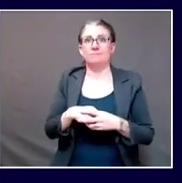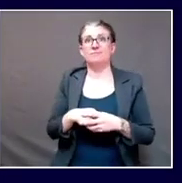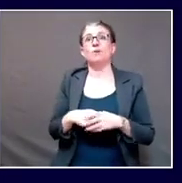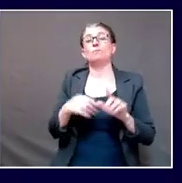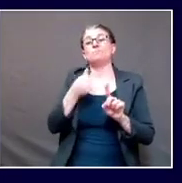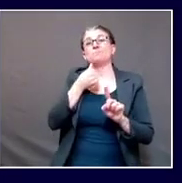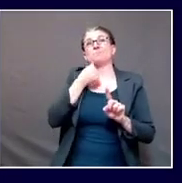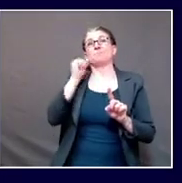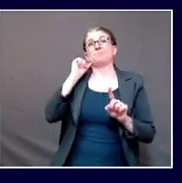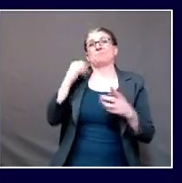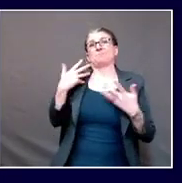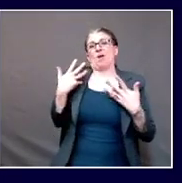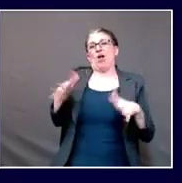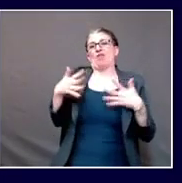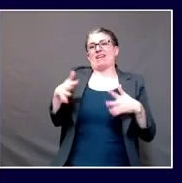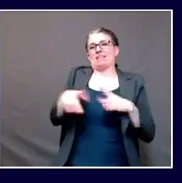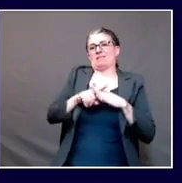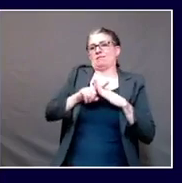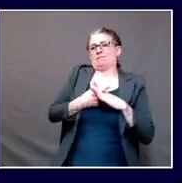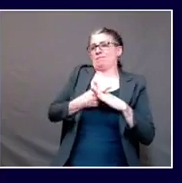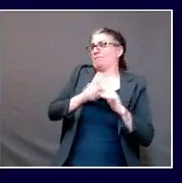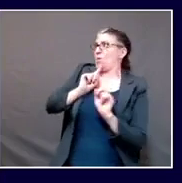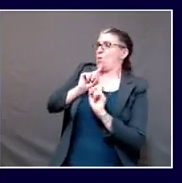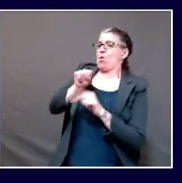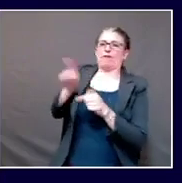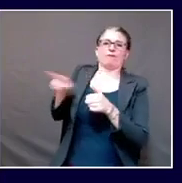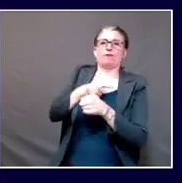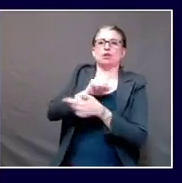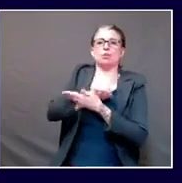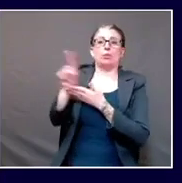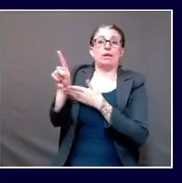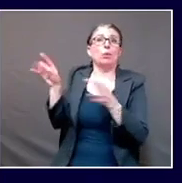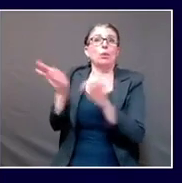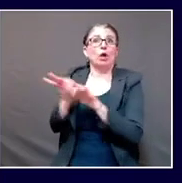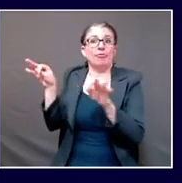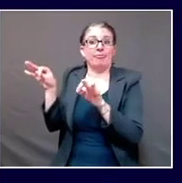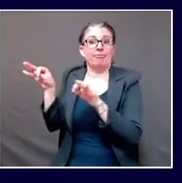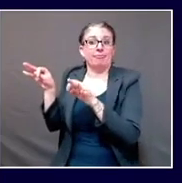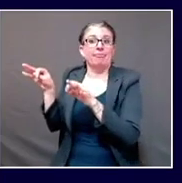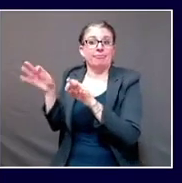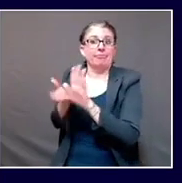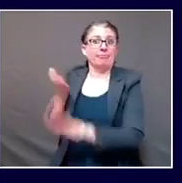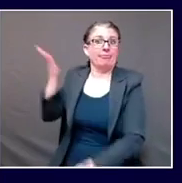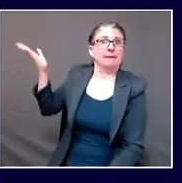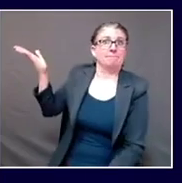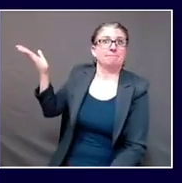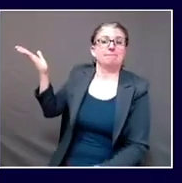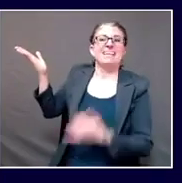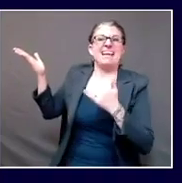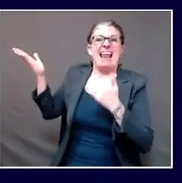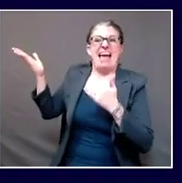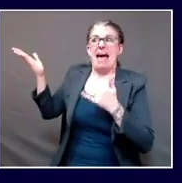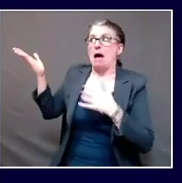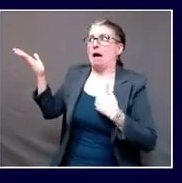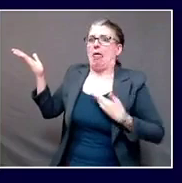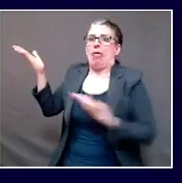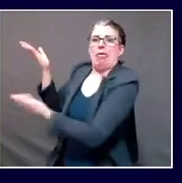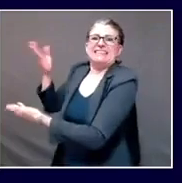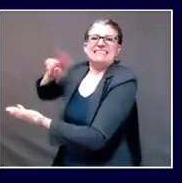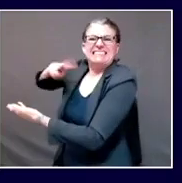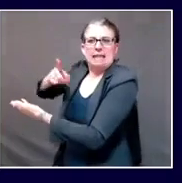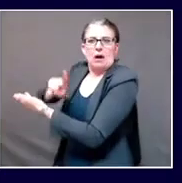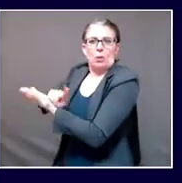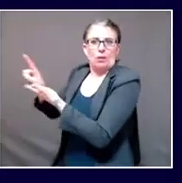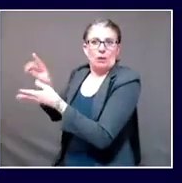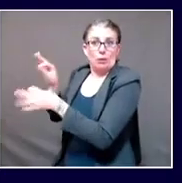This week, we entered our second such order. I'll go through the numbers in one moment. But one note, we